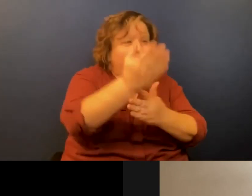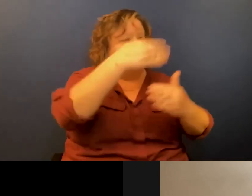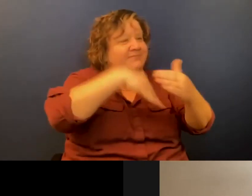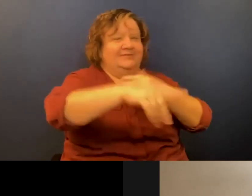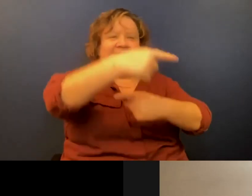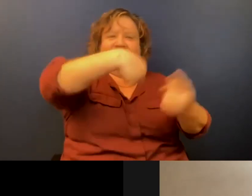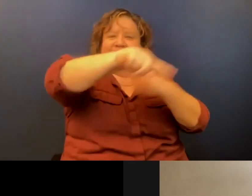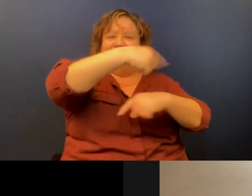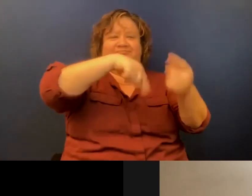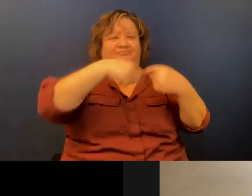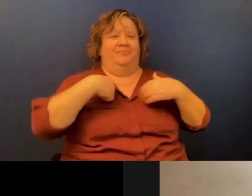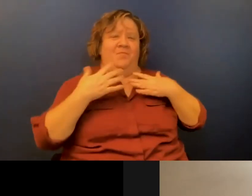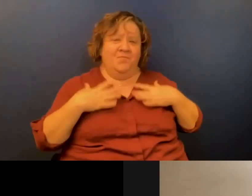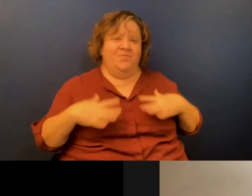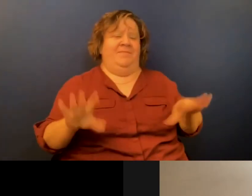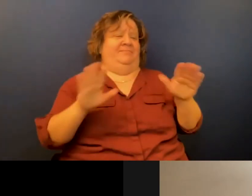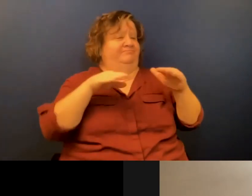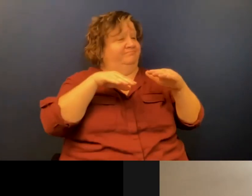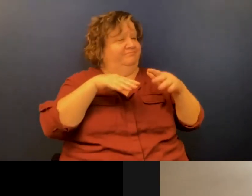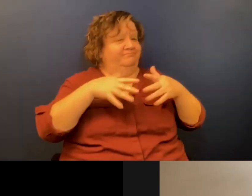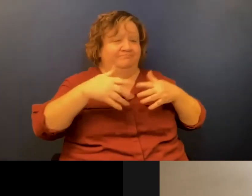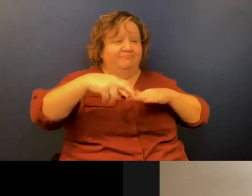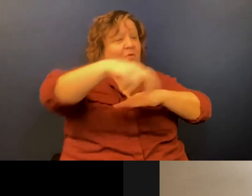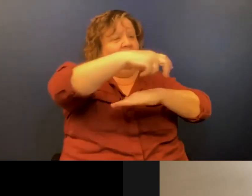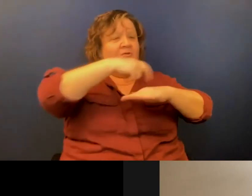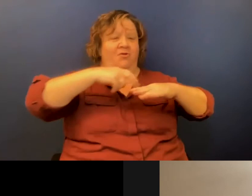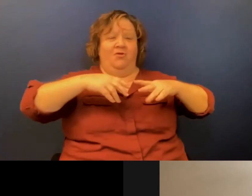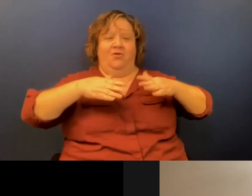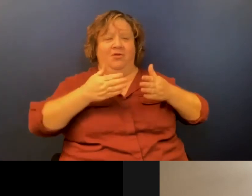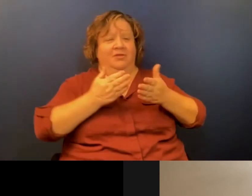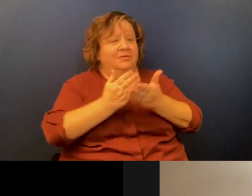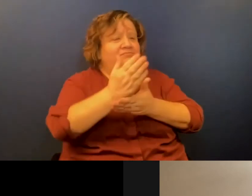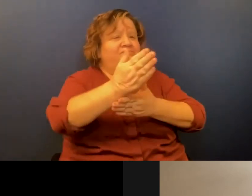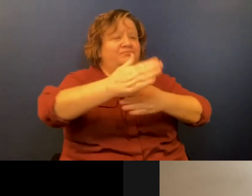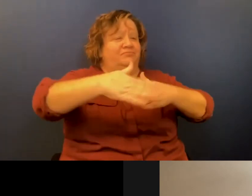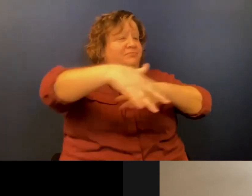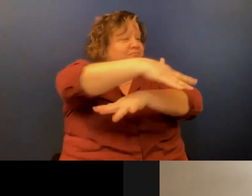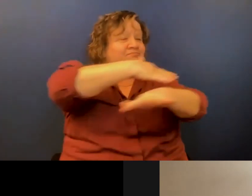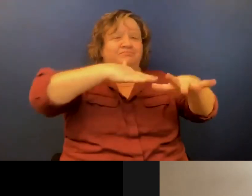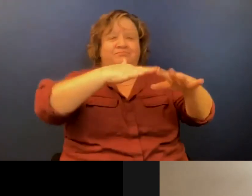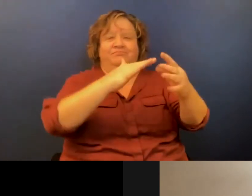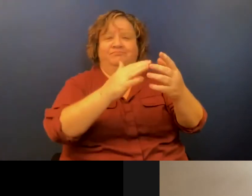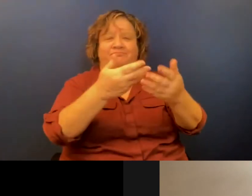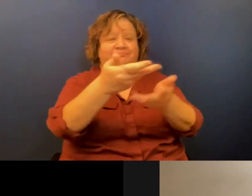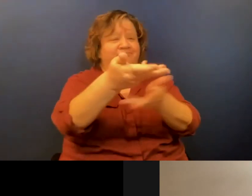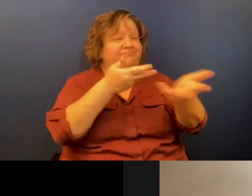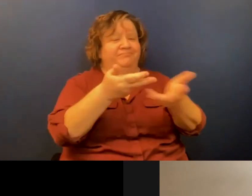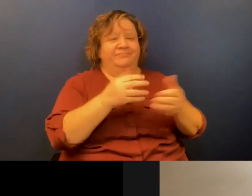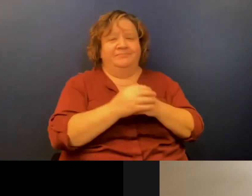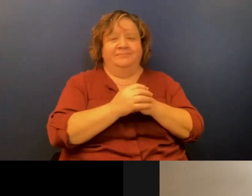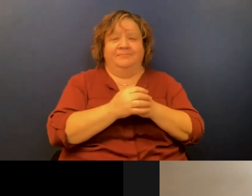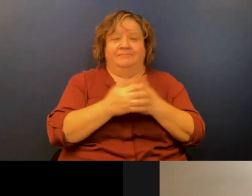restrictions to finalize and for spaces to open up again. Many thanks, Andrea.